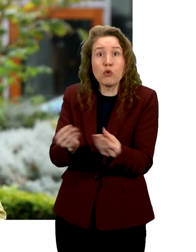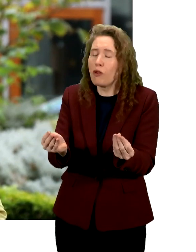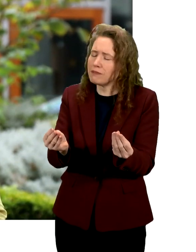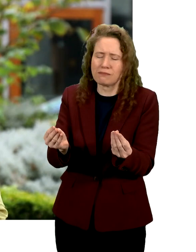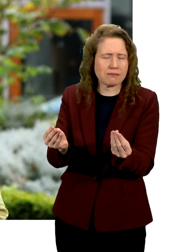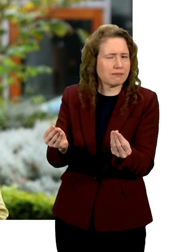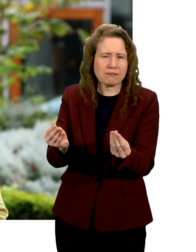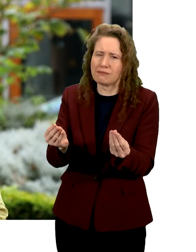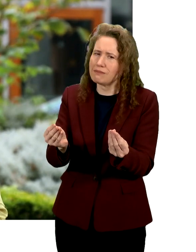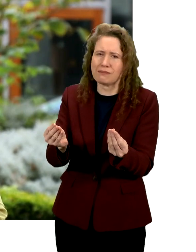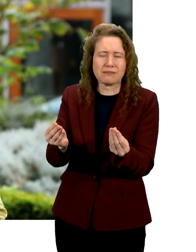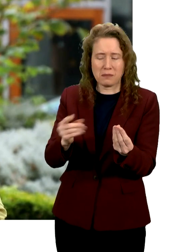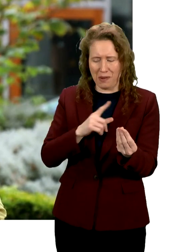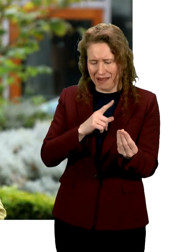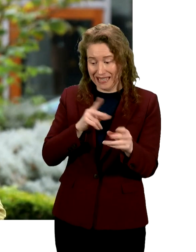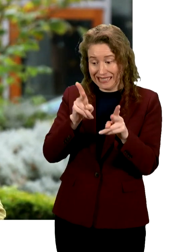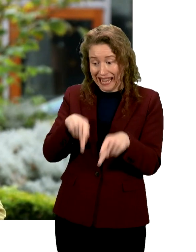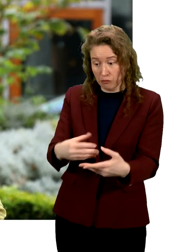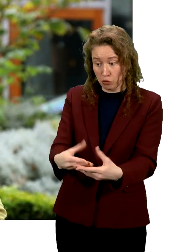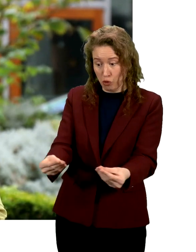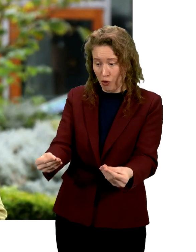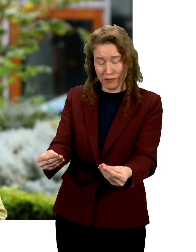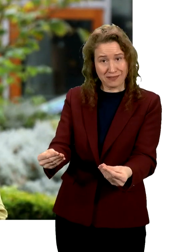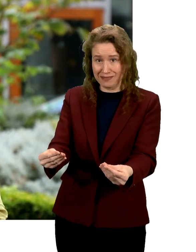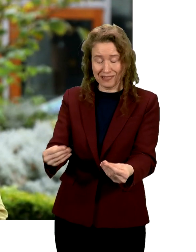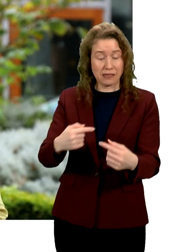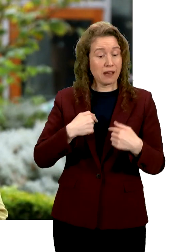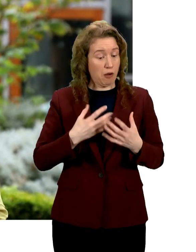gone. The dead don't go till you